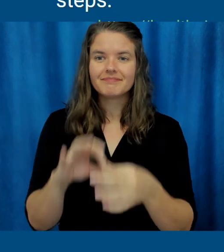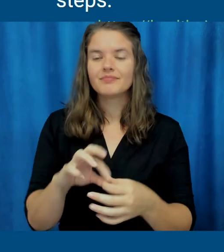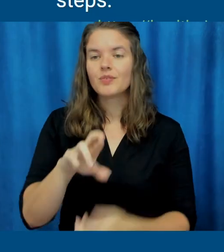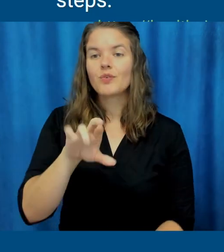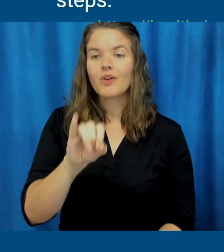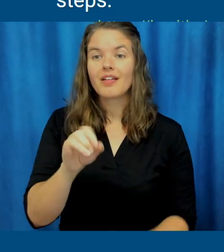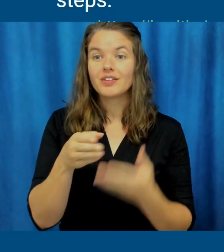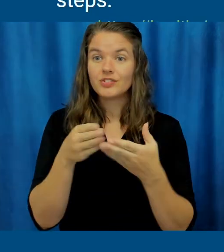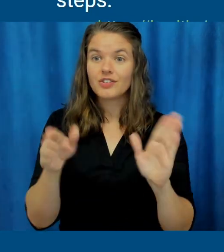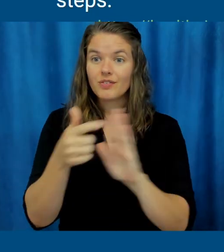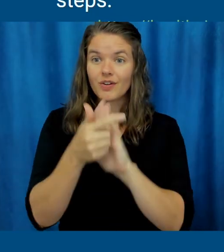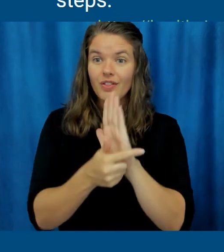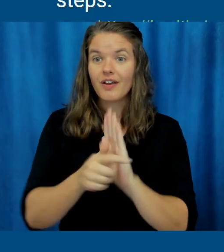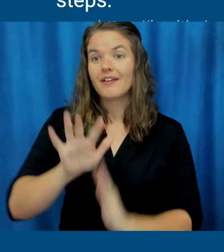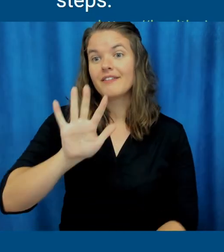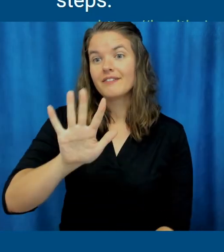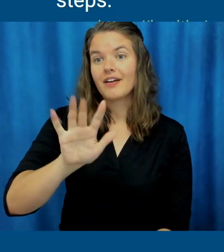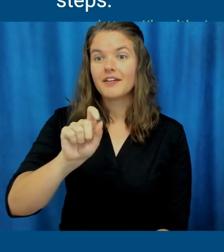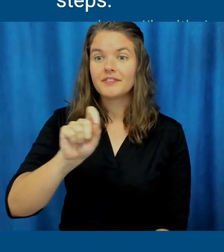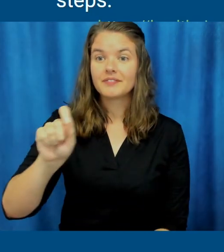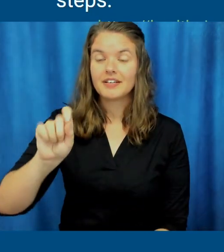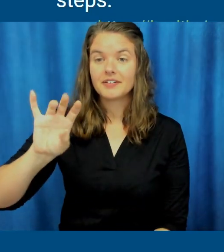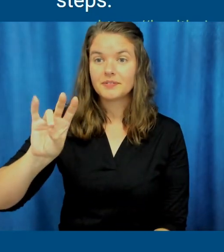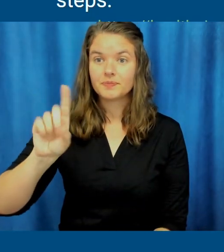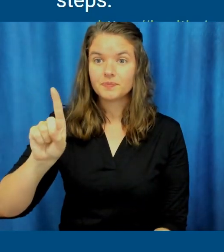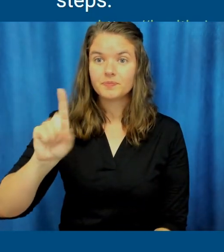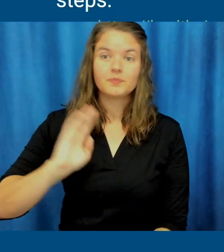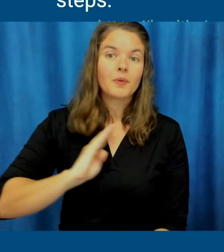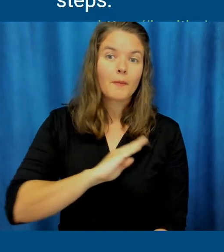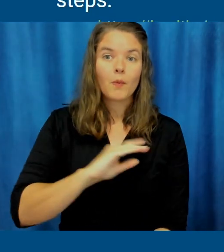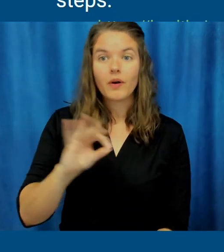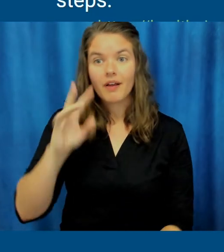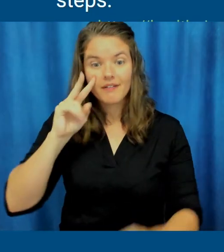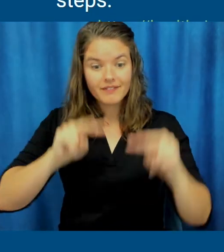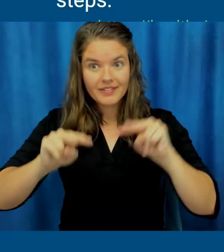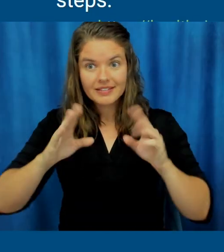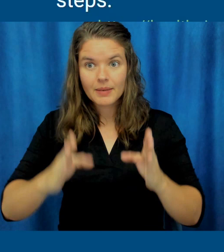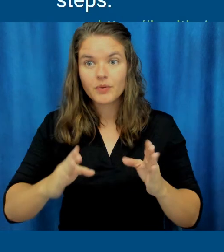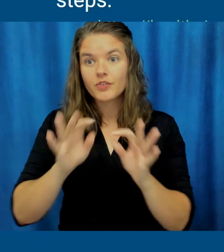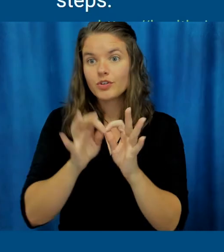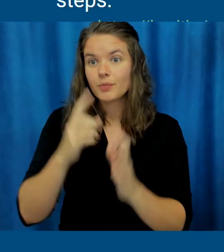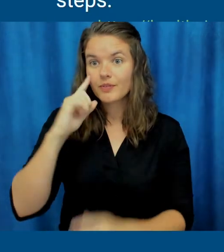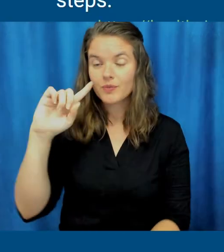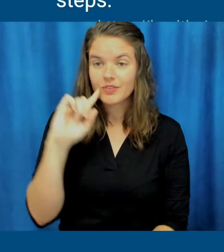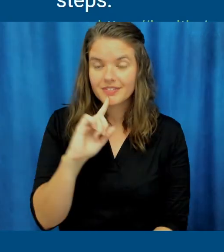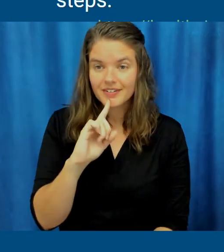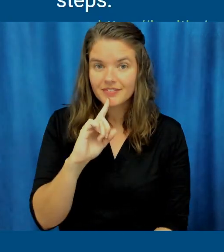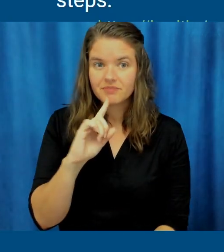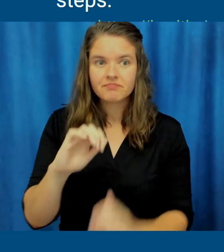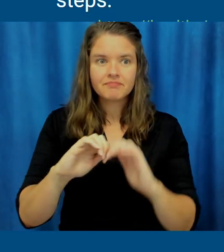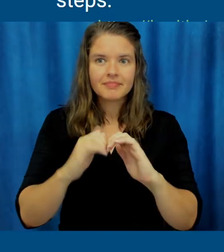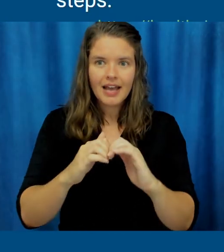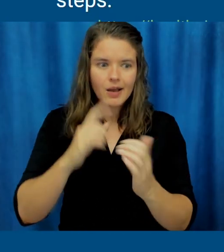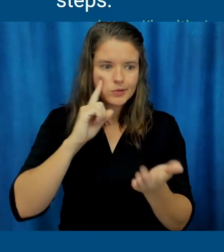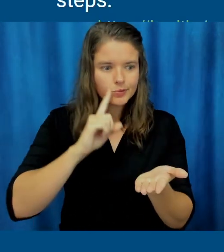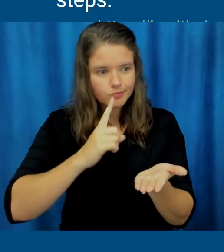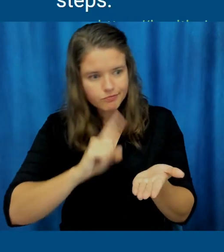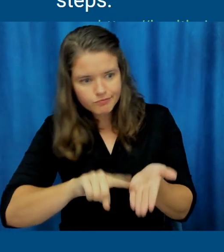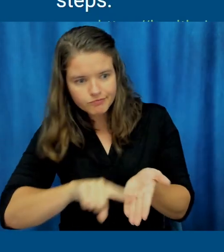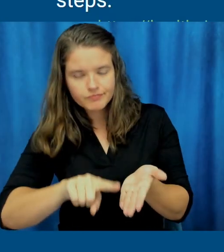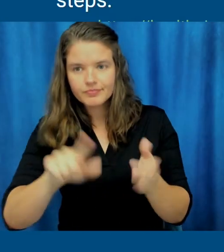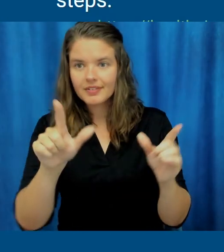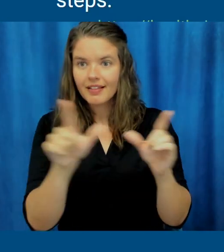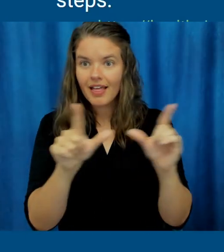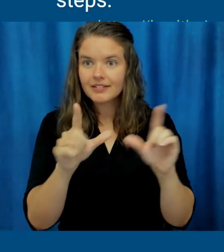the Rhode Island General Law 5-71, the Board of Examiners for Interpreters for the Deaf, how to verify a